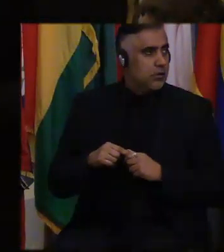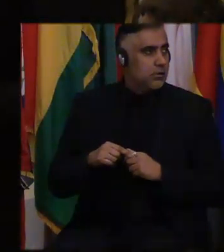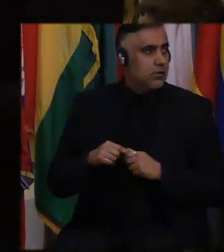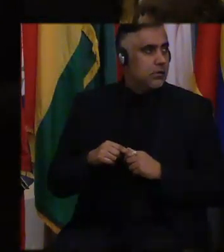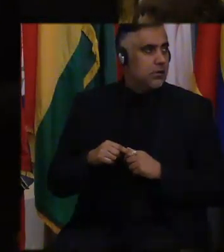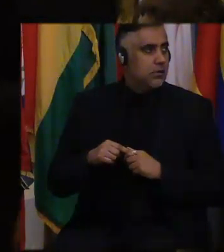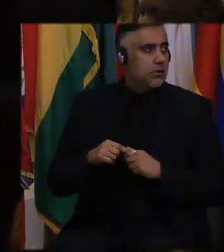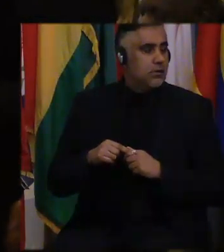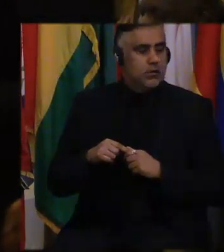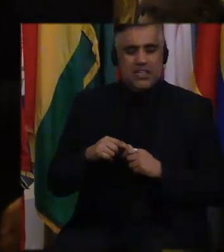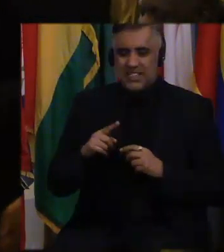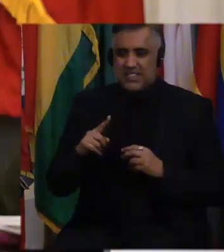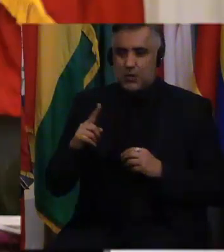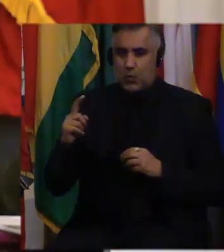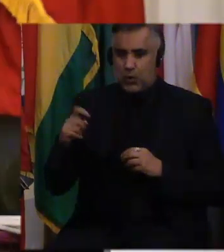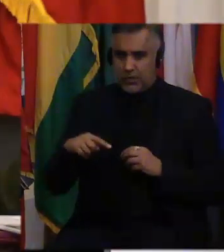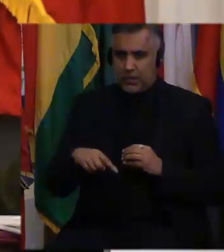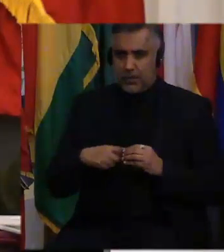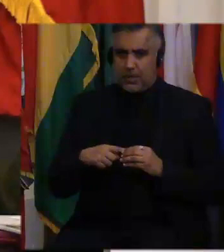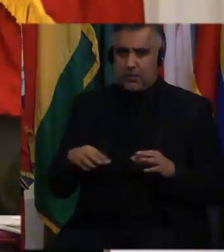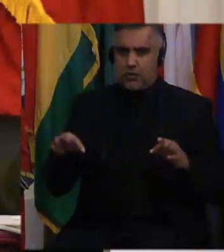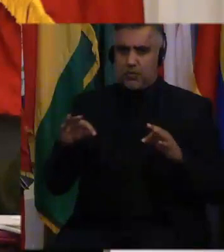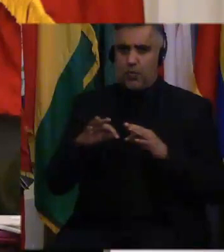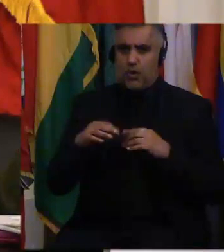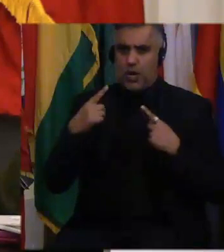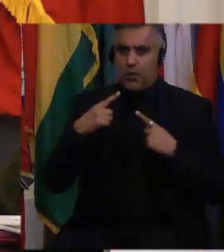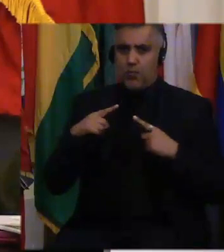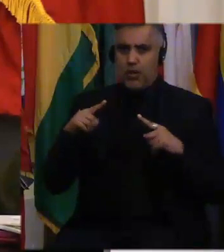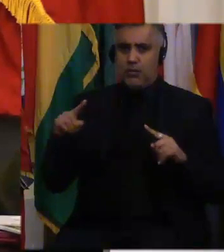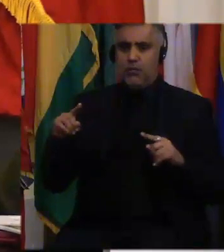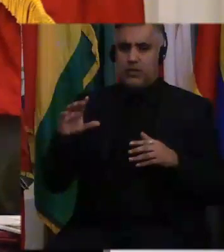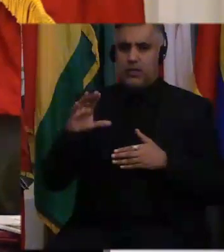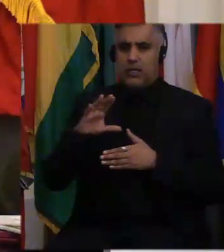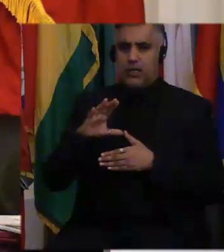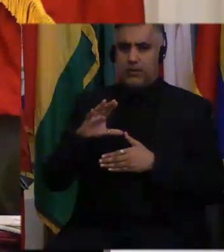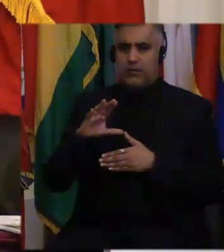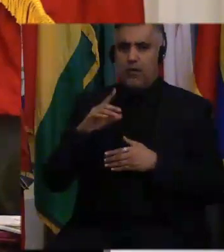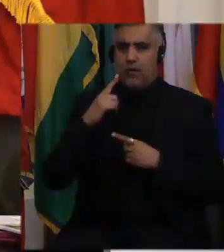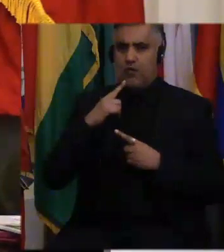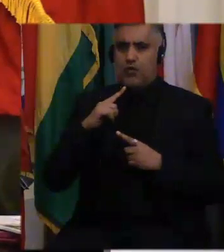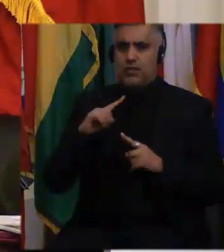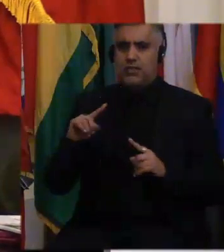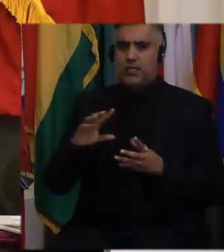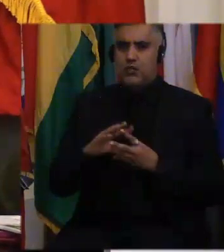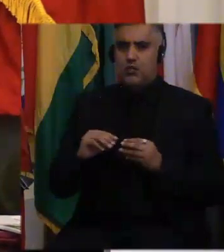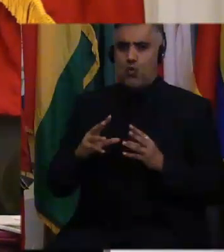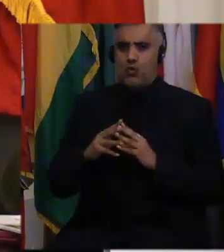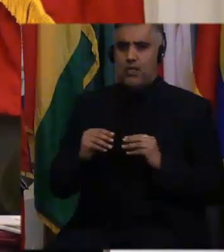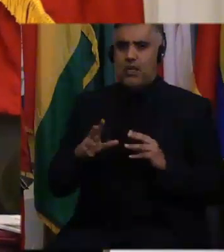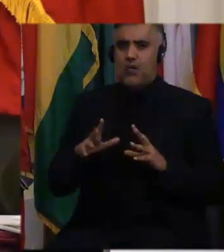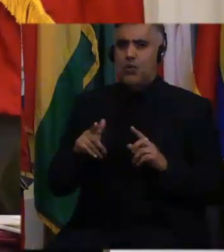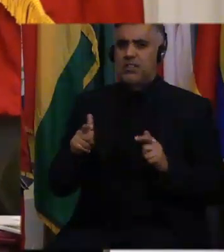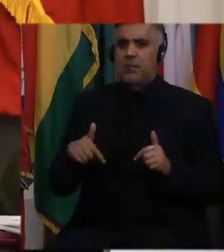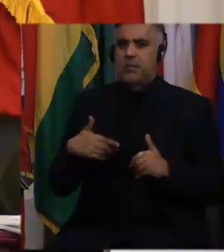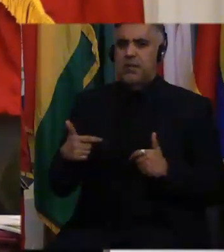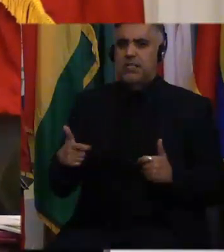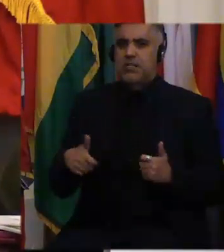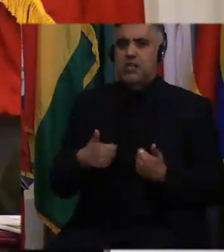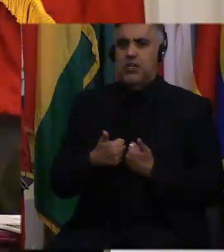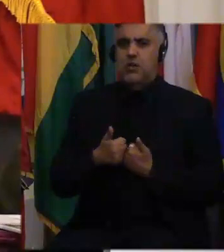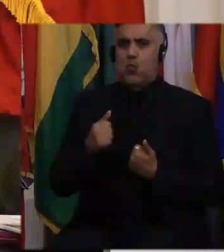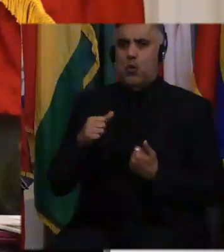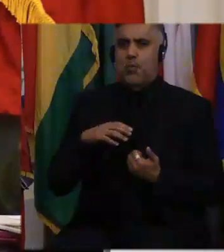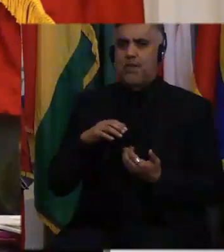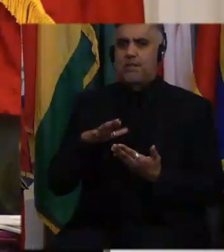think we had a question from the floor about what are some of the most important breakthroughs in the hemisphere, what are some success stories, and what are the biggest challenges that women